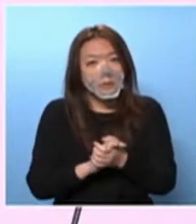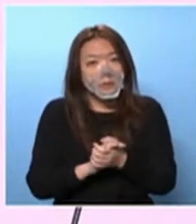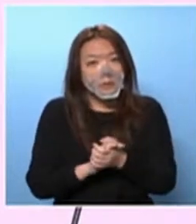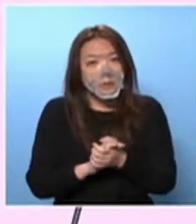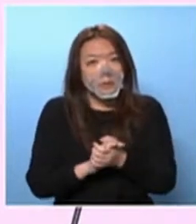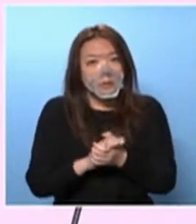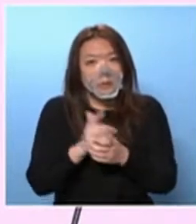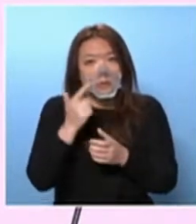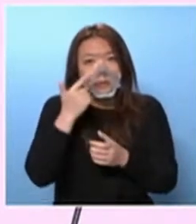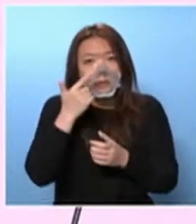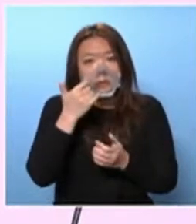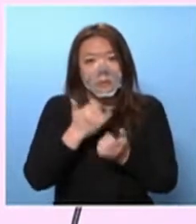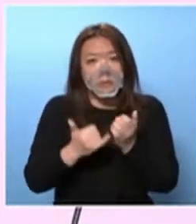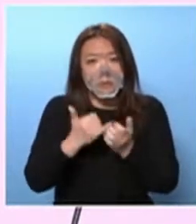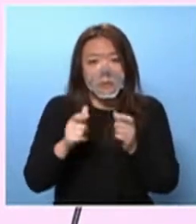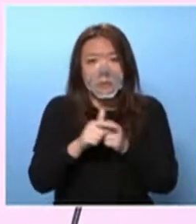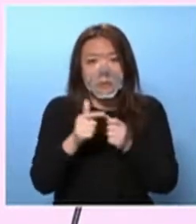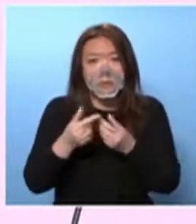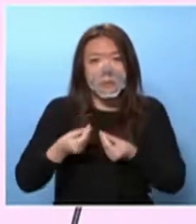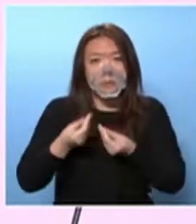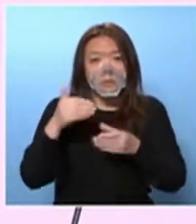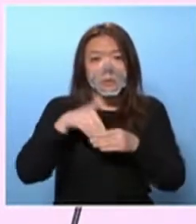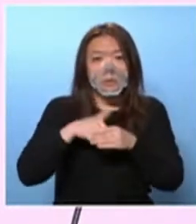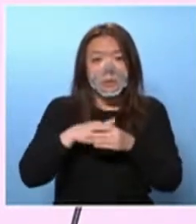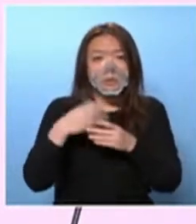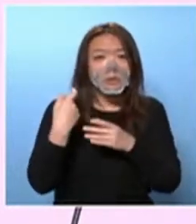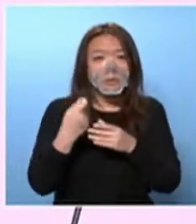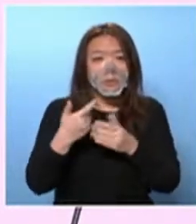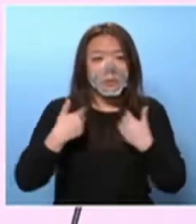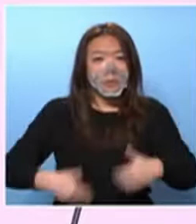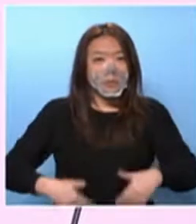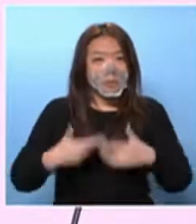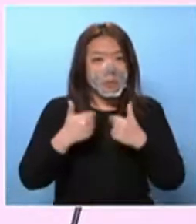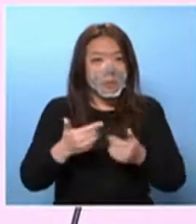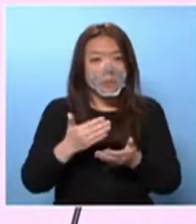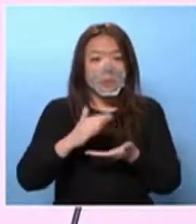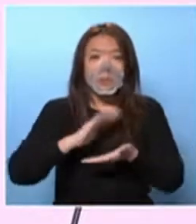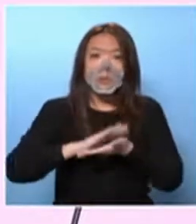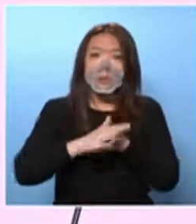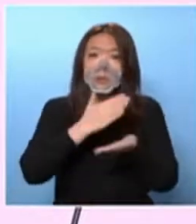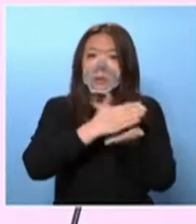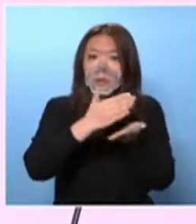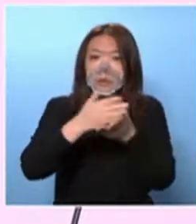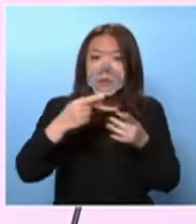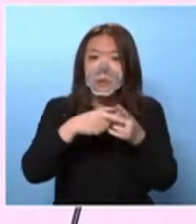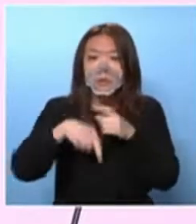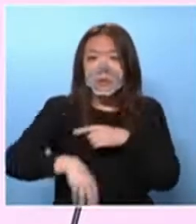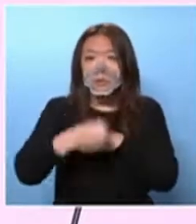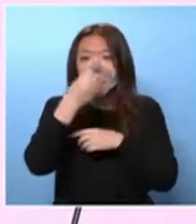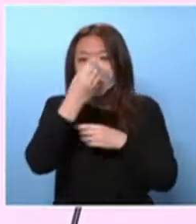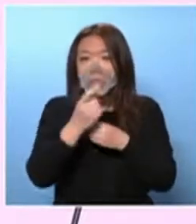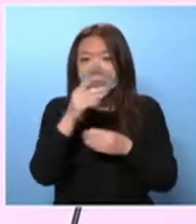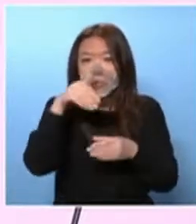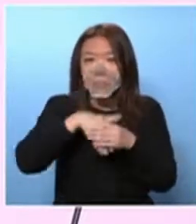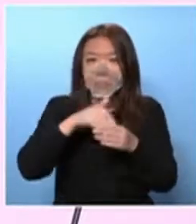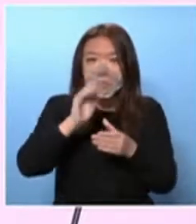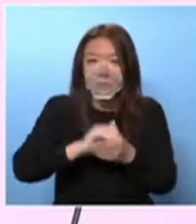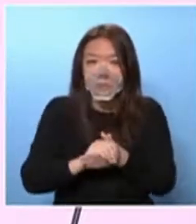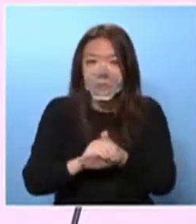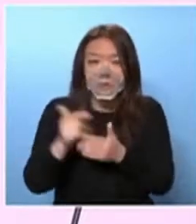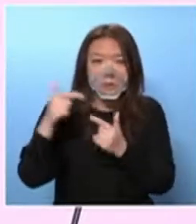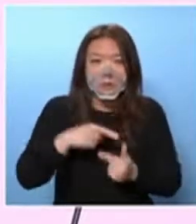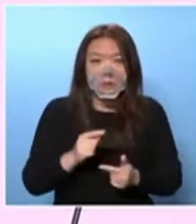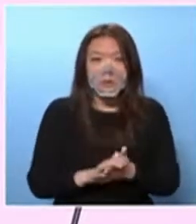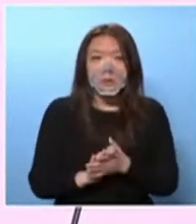structure, as well as pre-revenue or pre-profit biotechnology companies to list in Hong Kong, and providing facilitation for qualifying issuers to